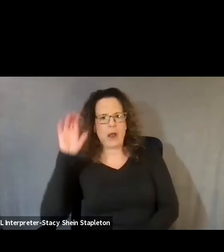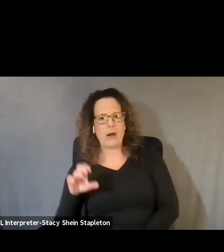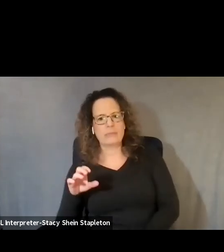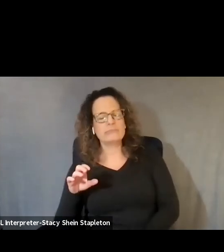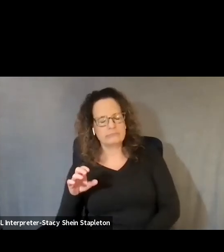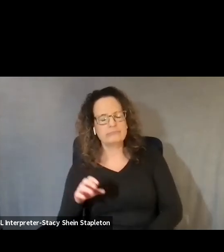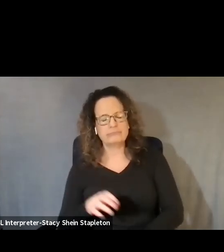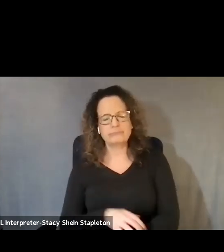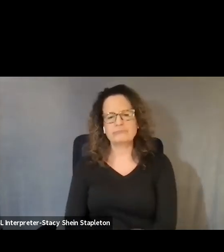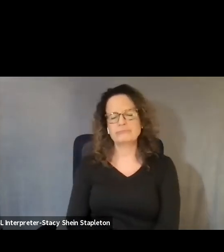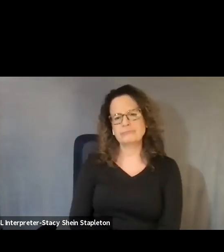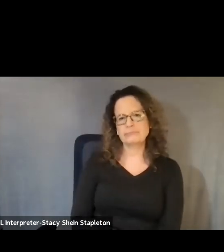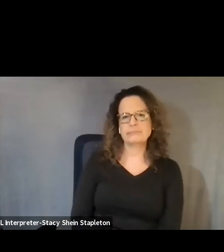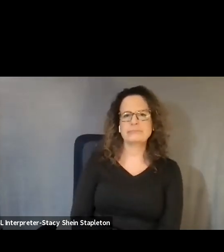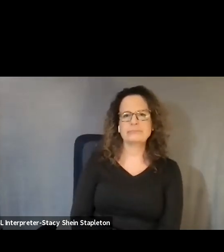region.